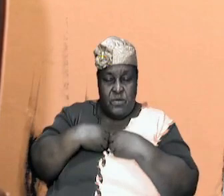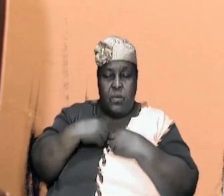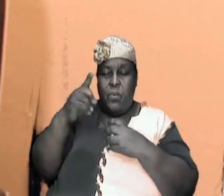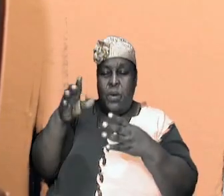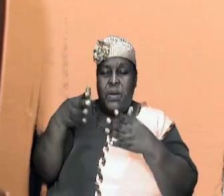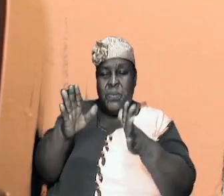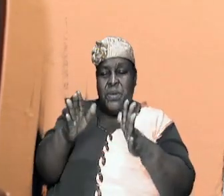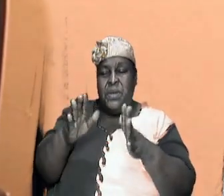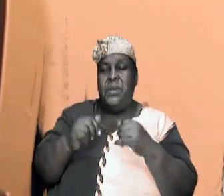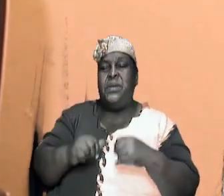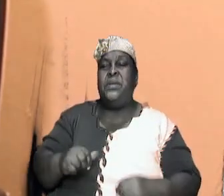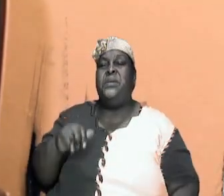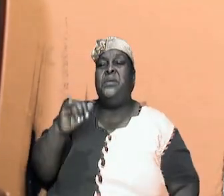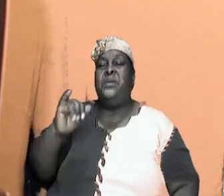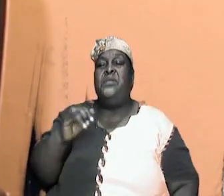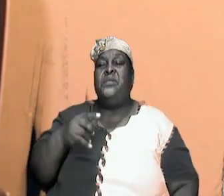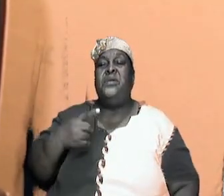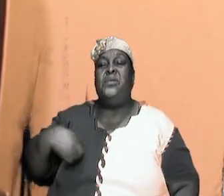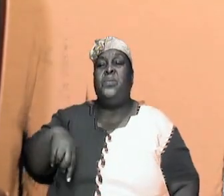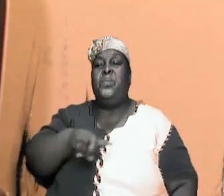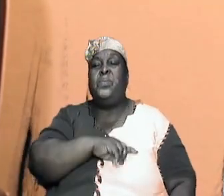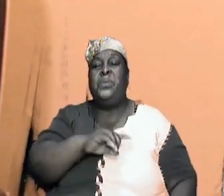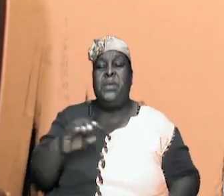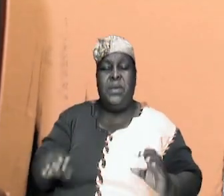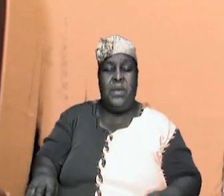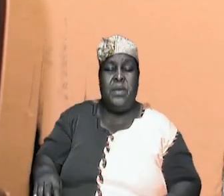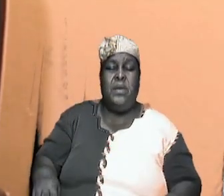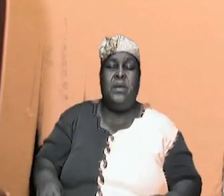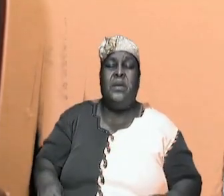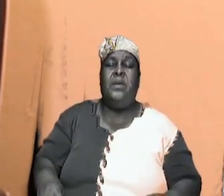way that we can